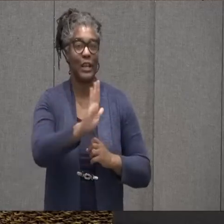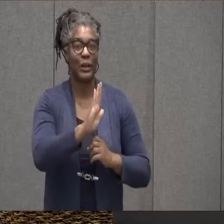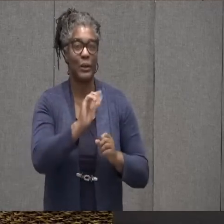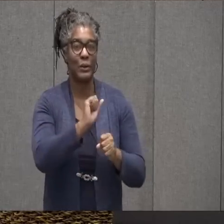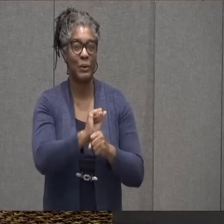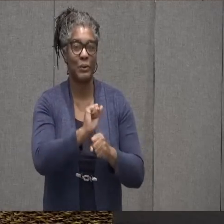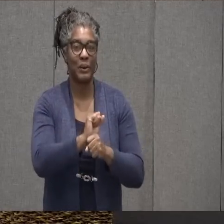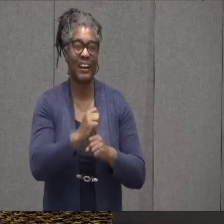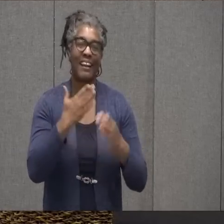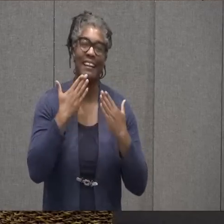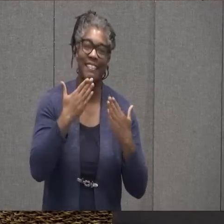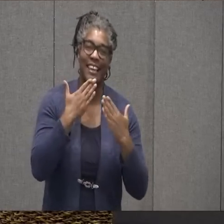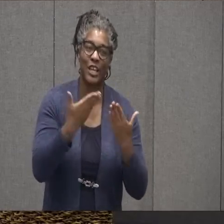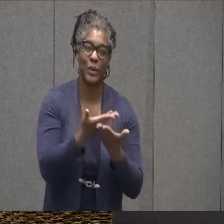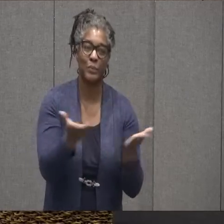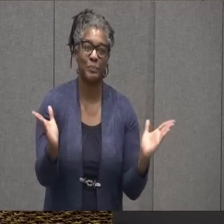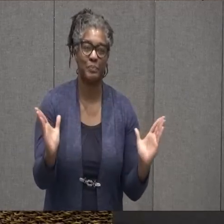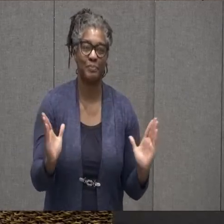Thank you, guys.